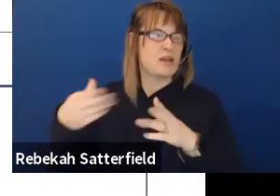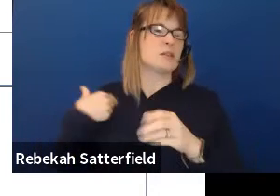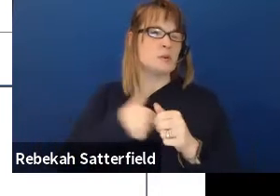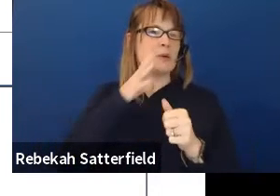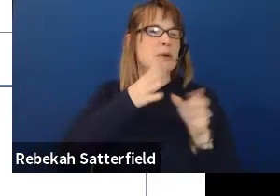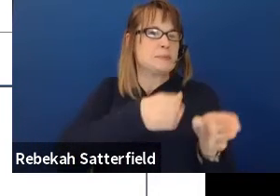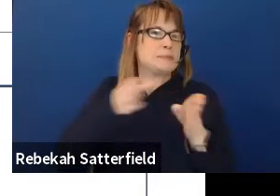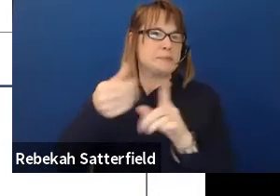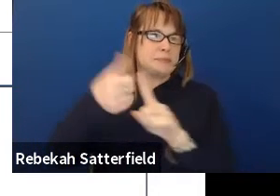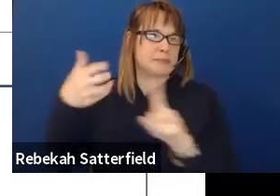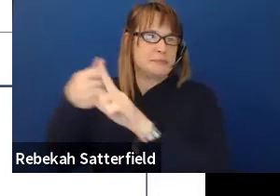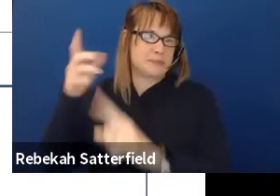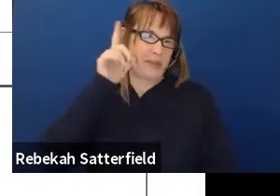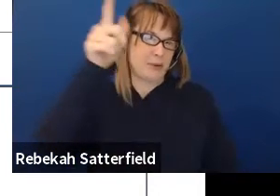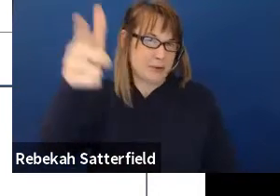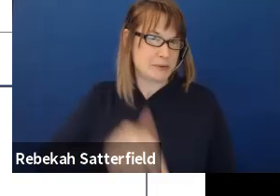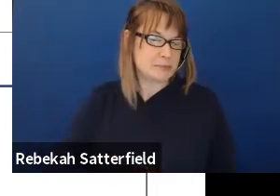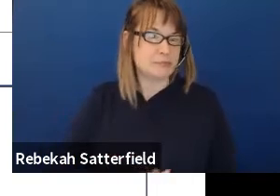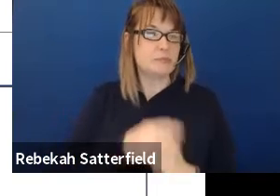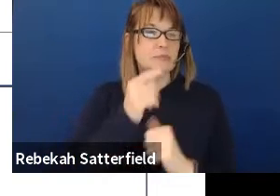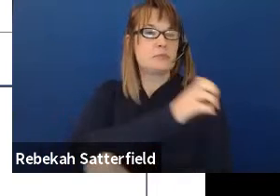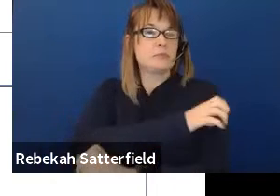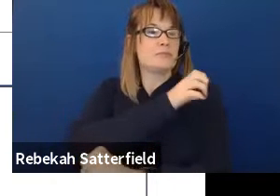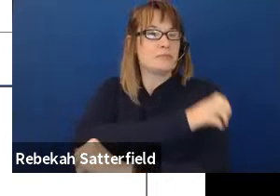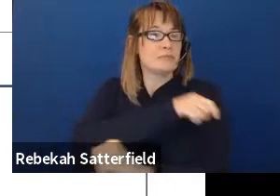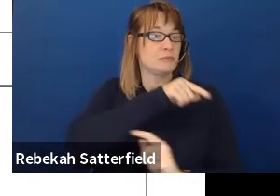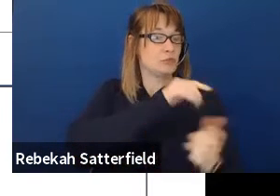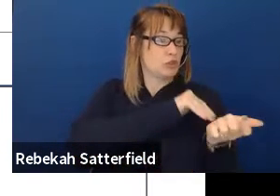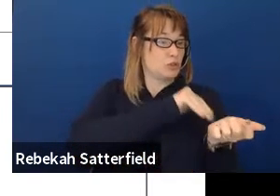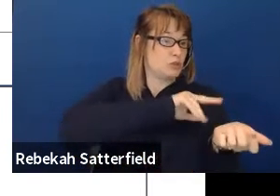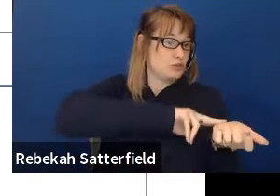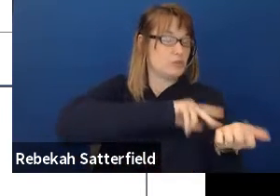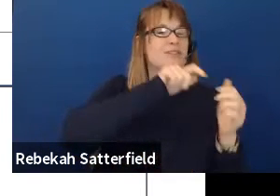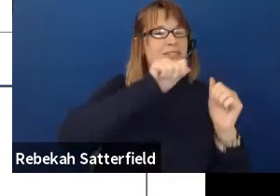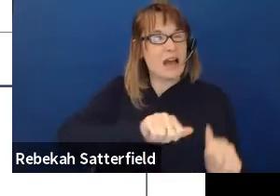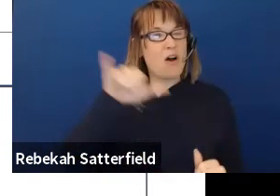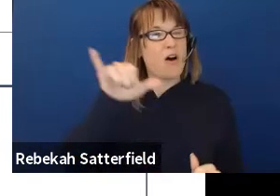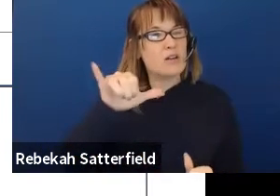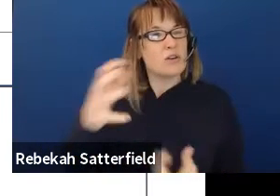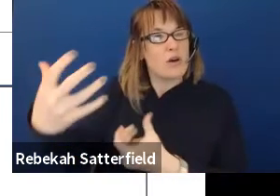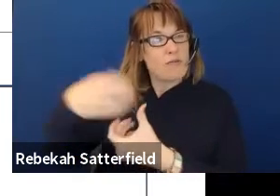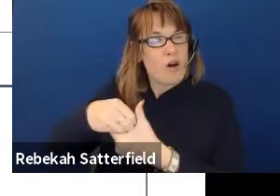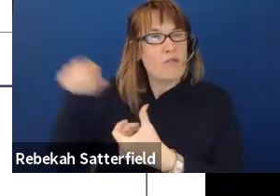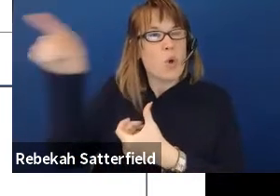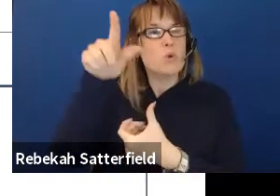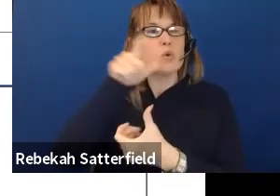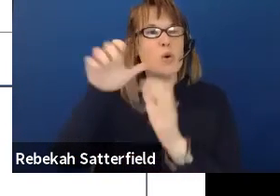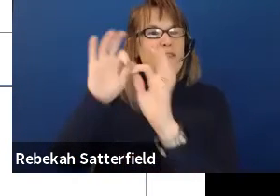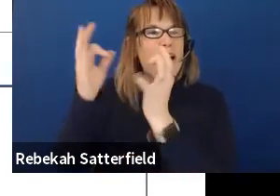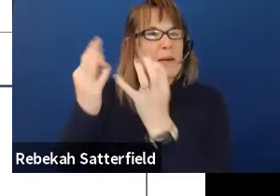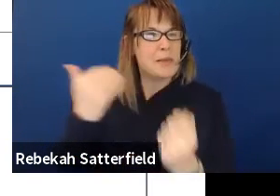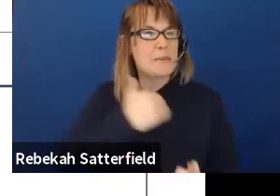into those a little bit more. The clinician also has the ability to engage any caregivers or family